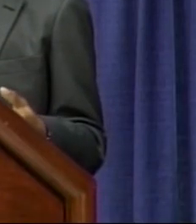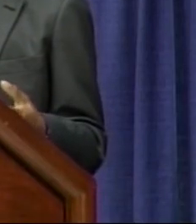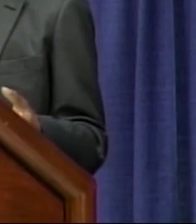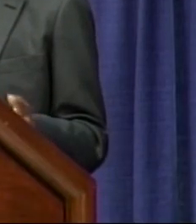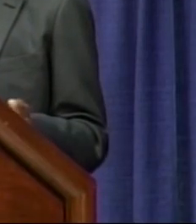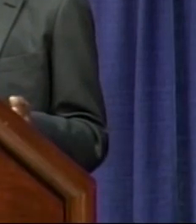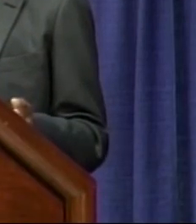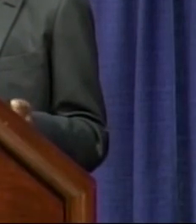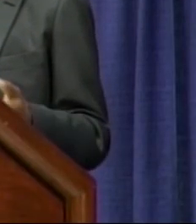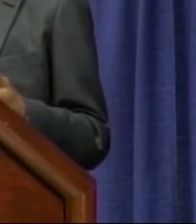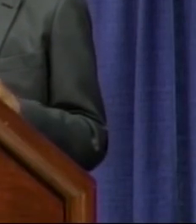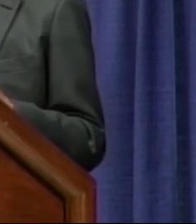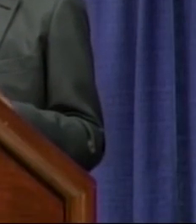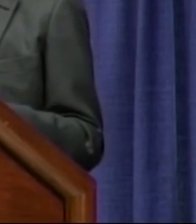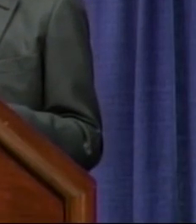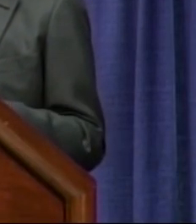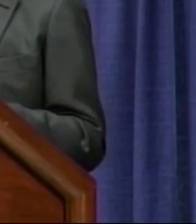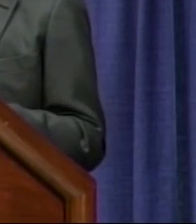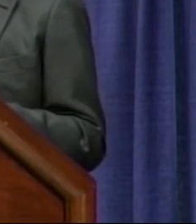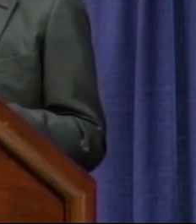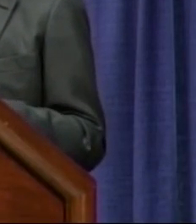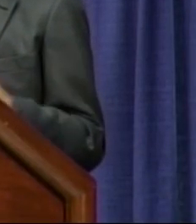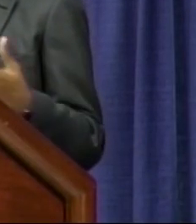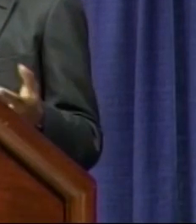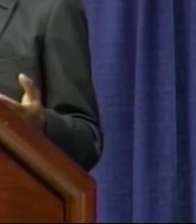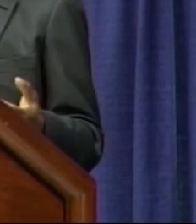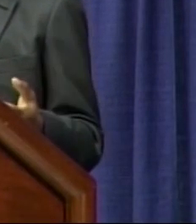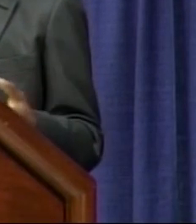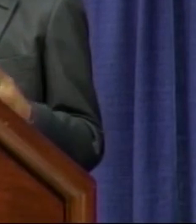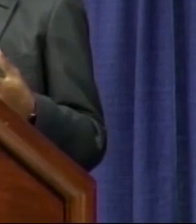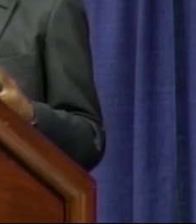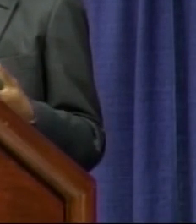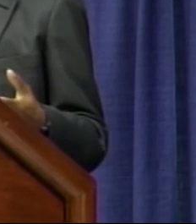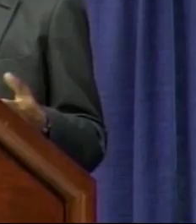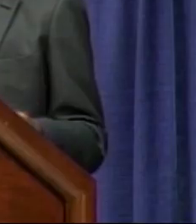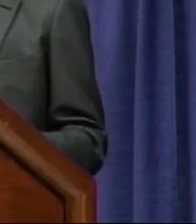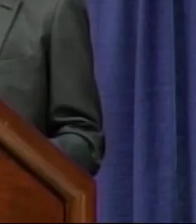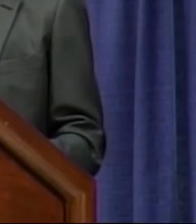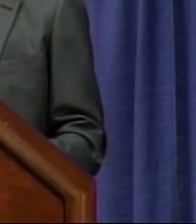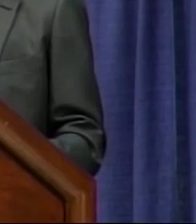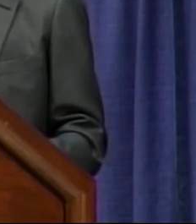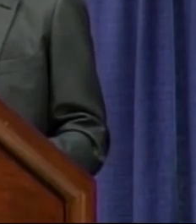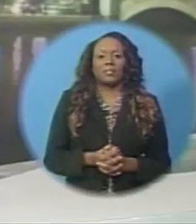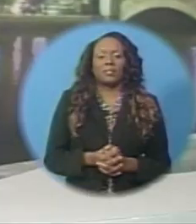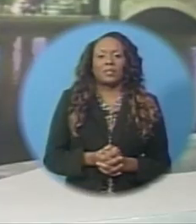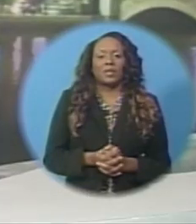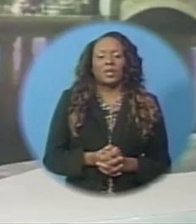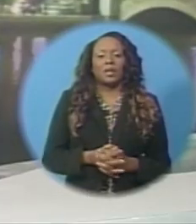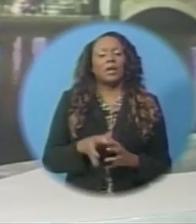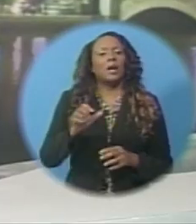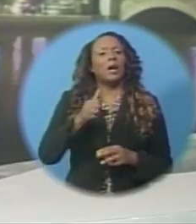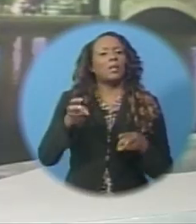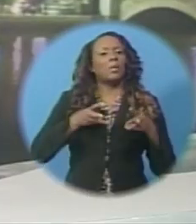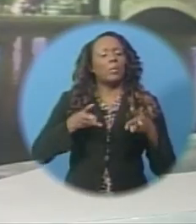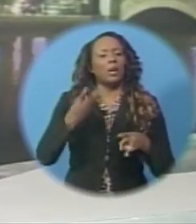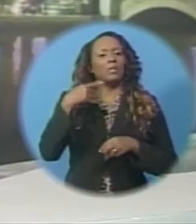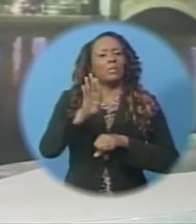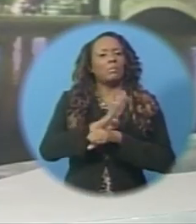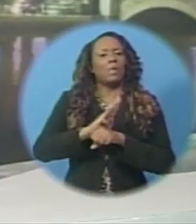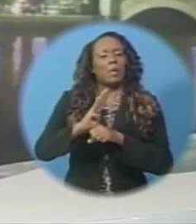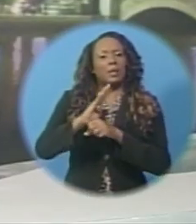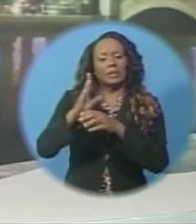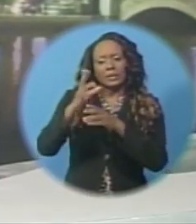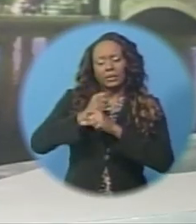can actually balance what we export with what we import on a longer term basis. Mr. Lowe says there are